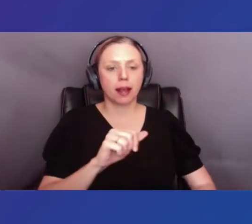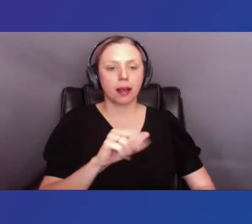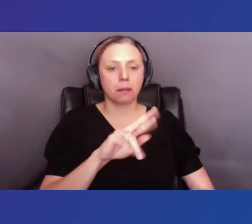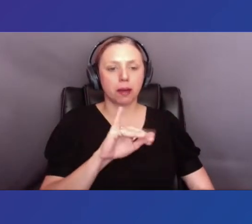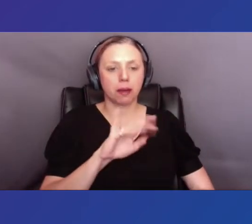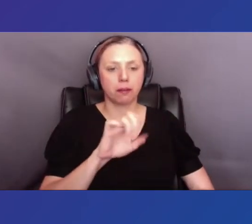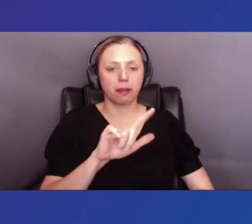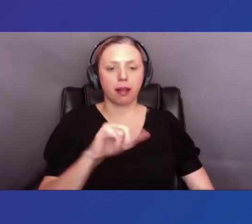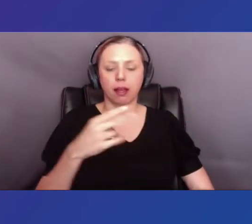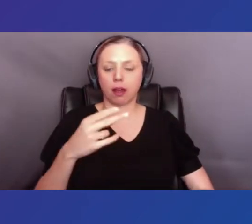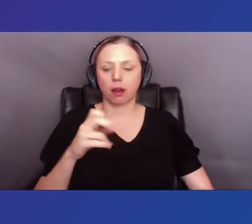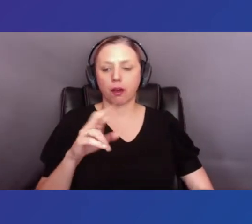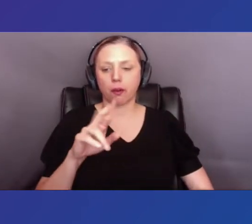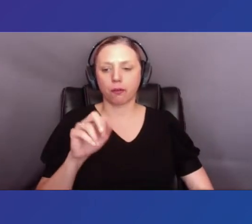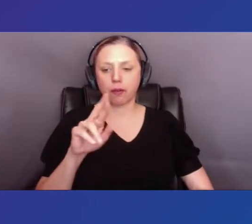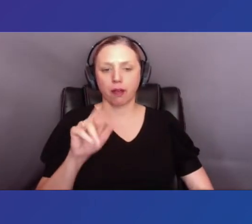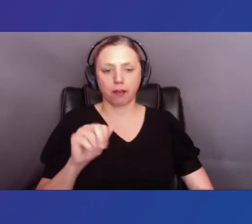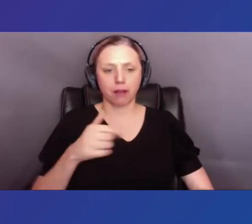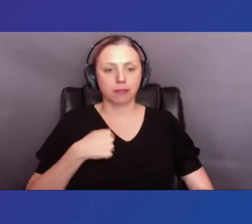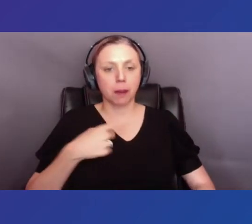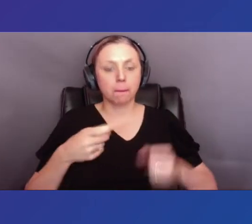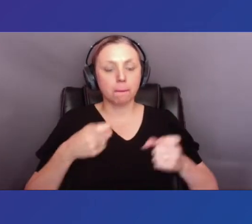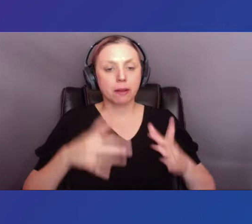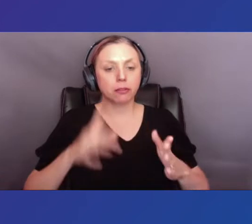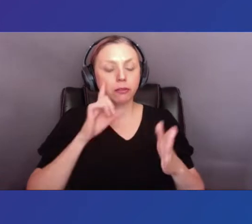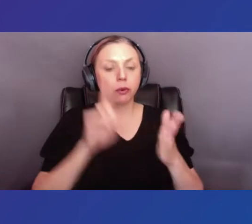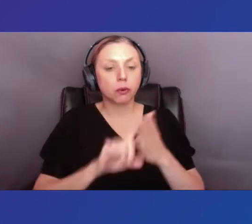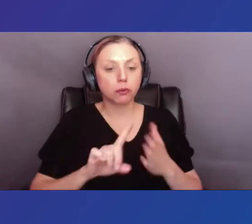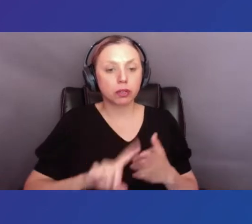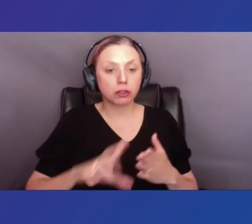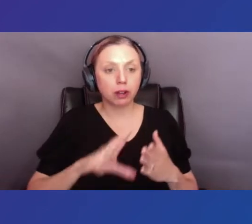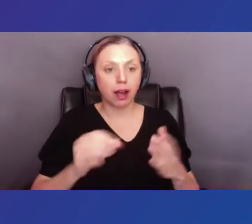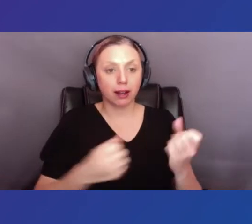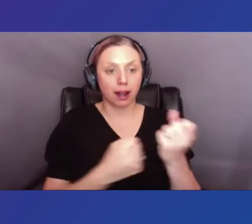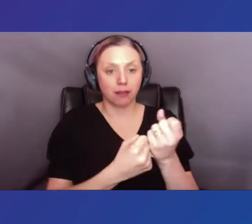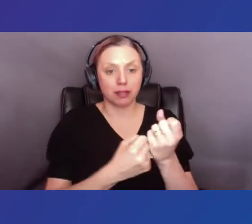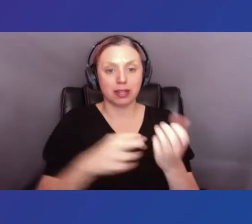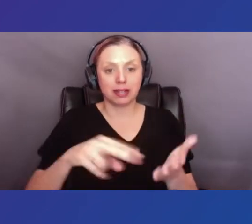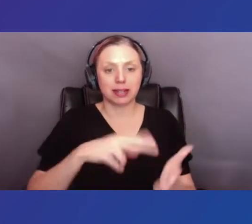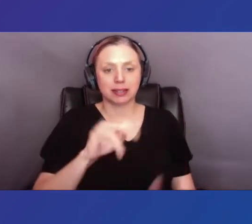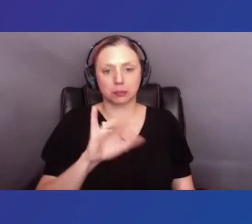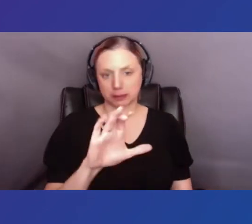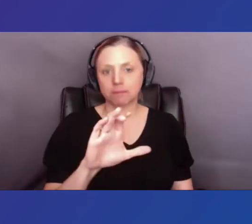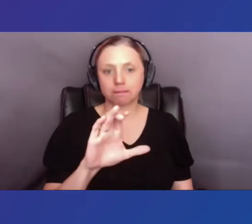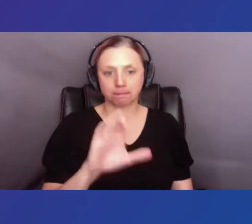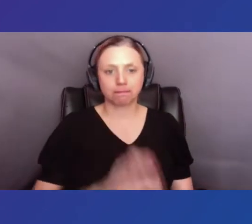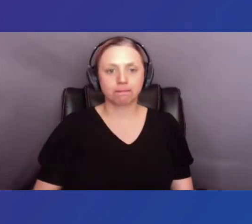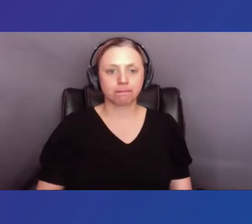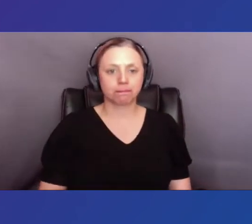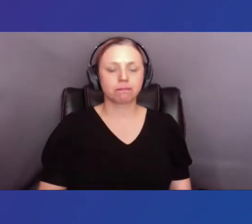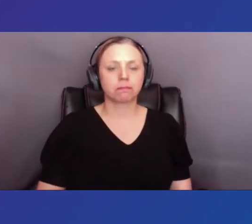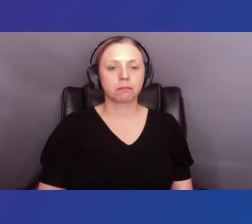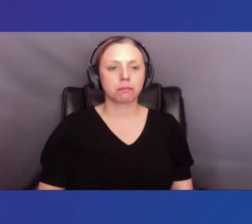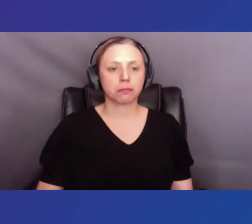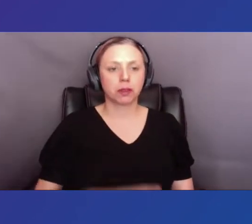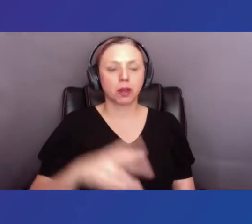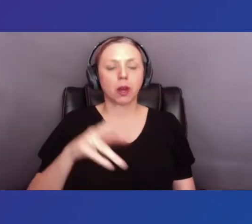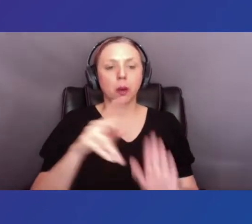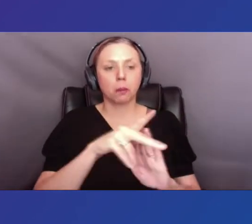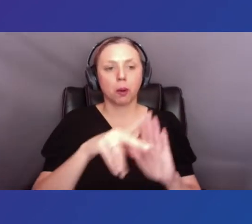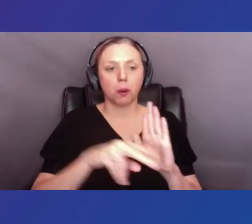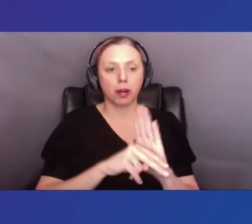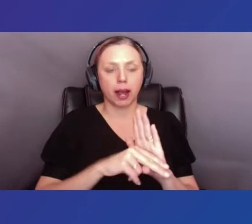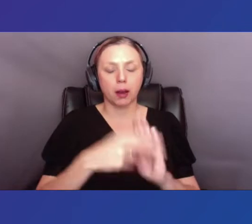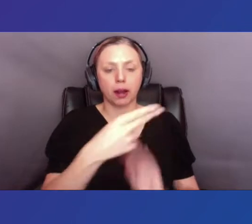Herrera. I am the Manager for Research and Advocacy at Dance NYC. My pronouns are he,